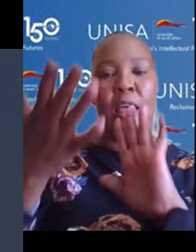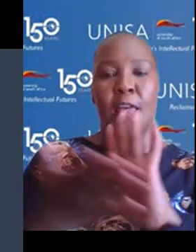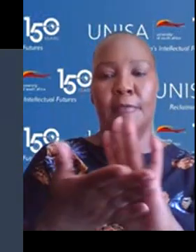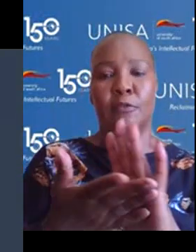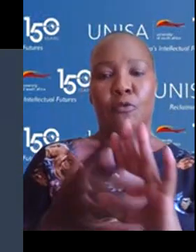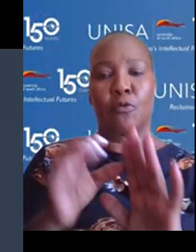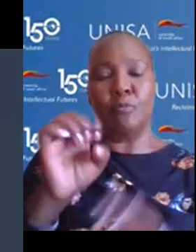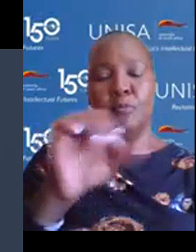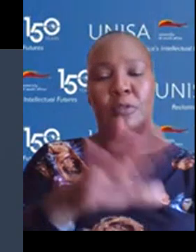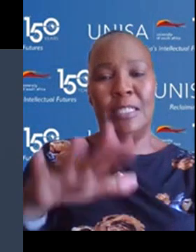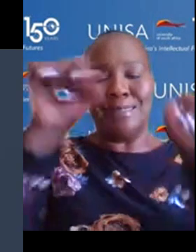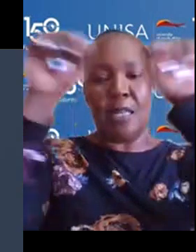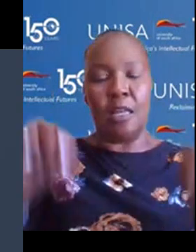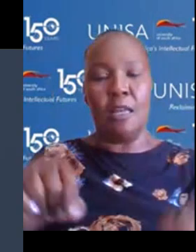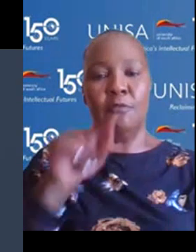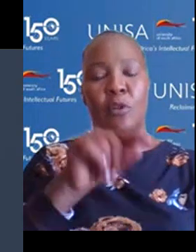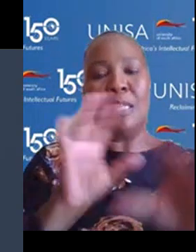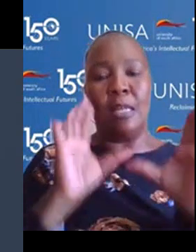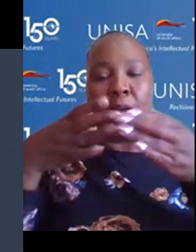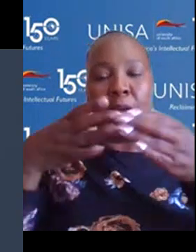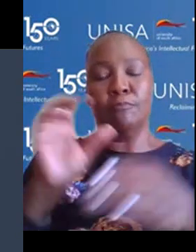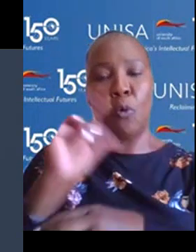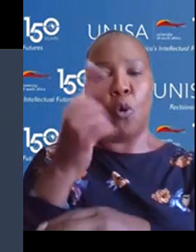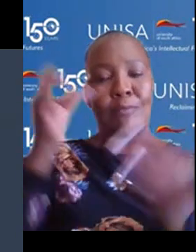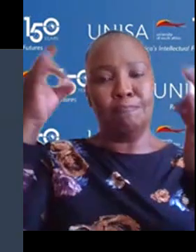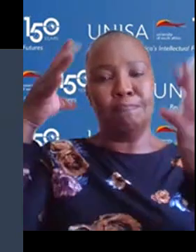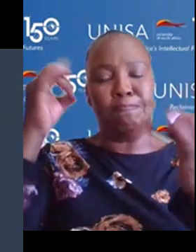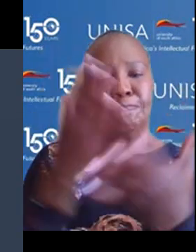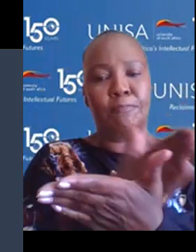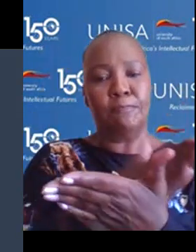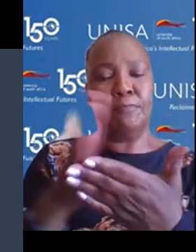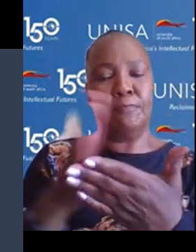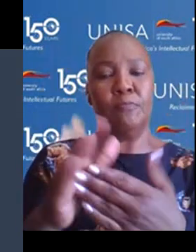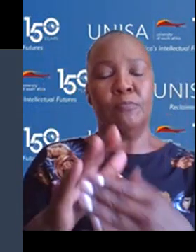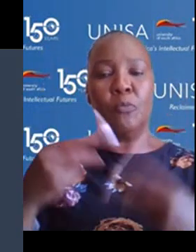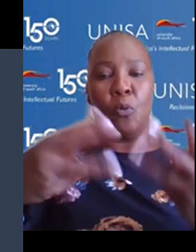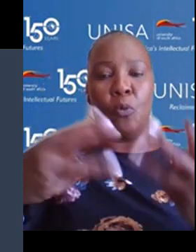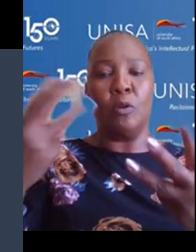for that company, or where all the information is shared and worked upon.